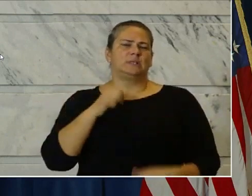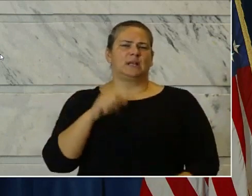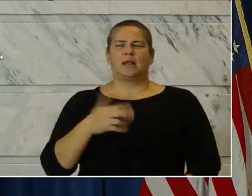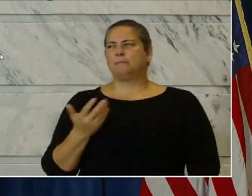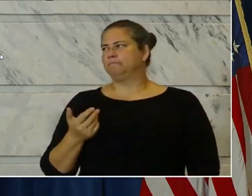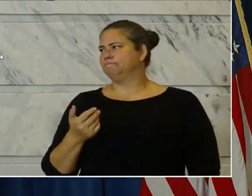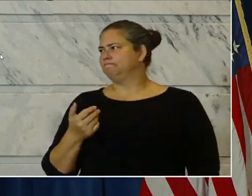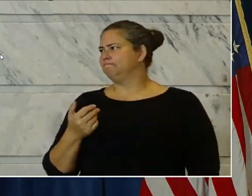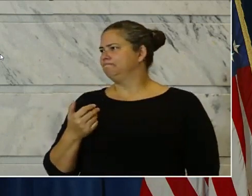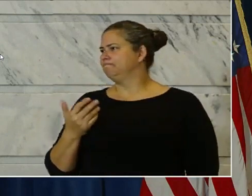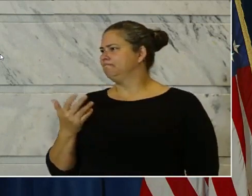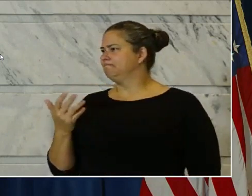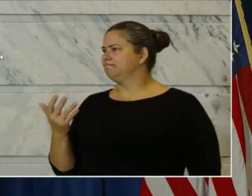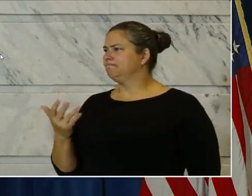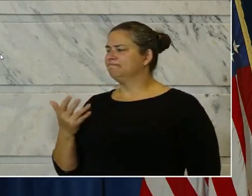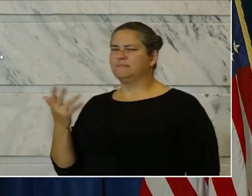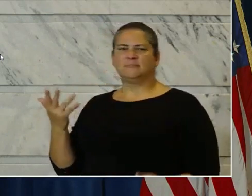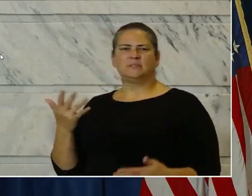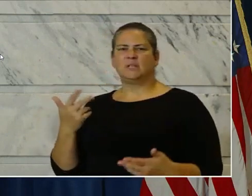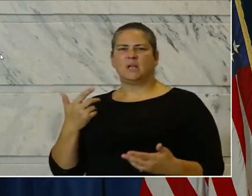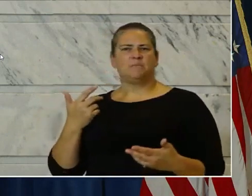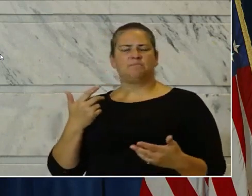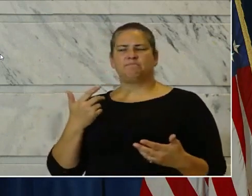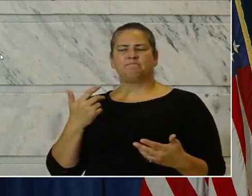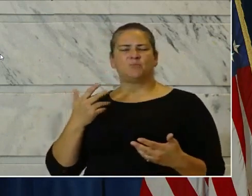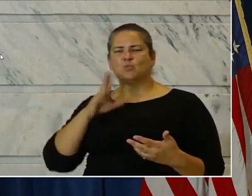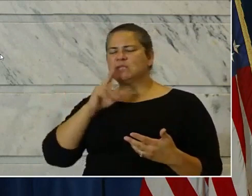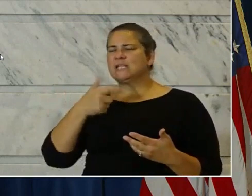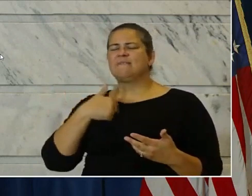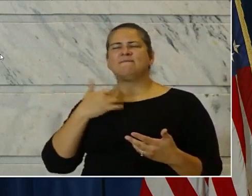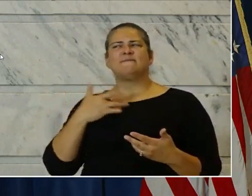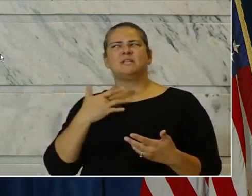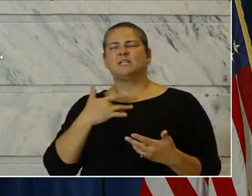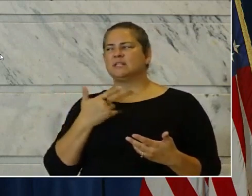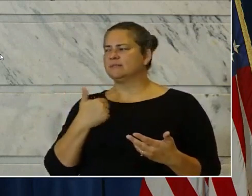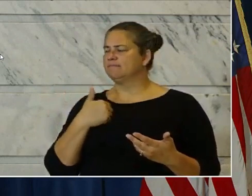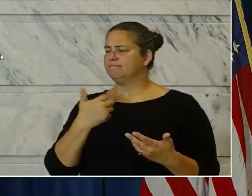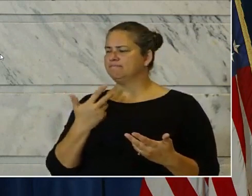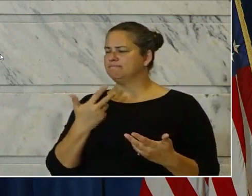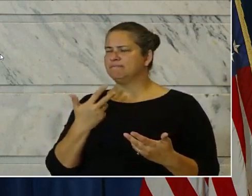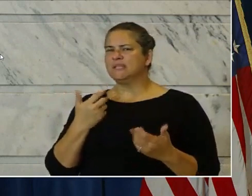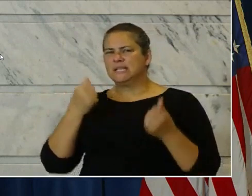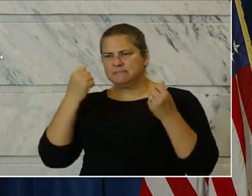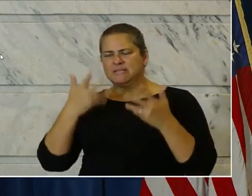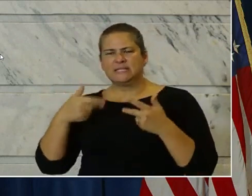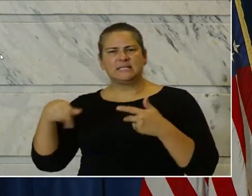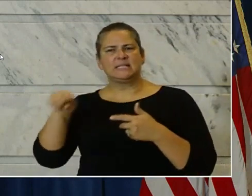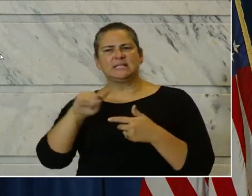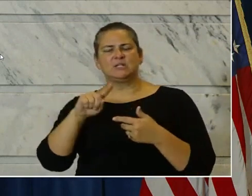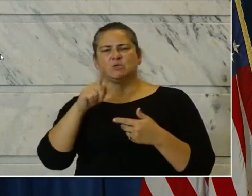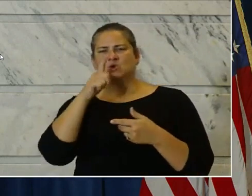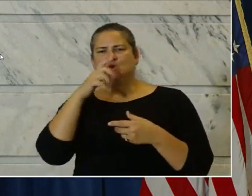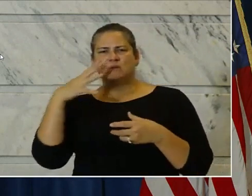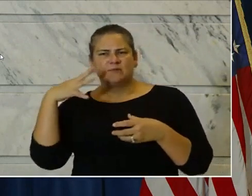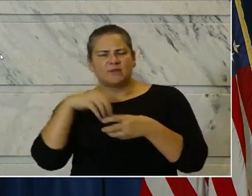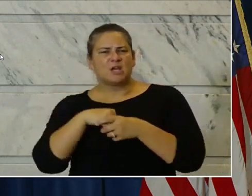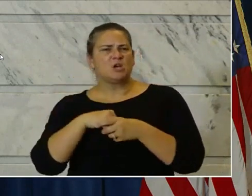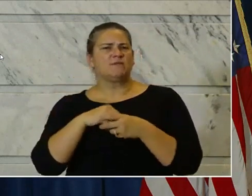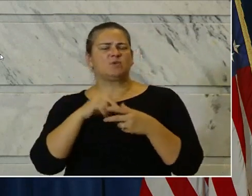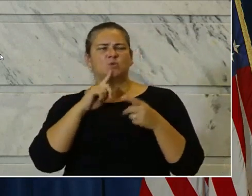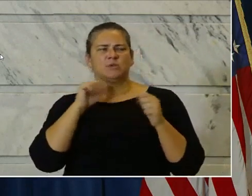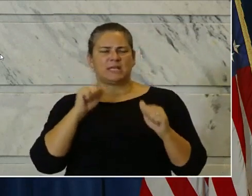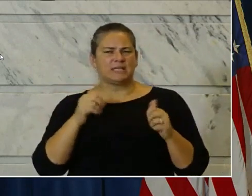like the service of a warrant. And I believe that we are getting buy-in that could lead to very